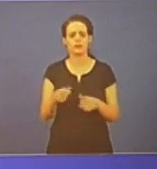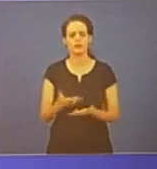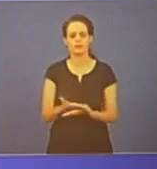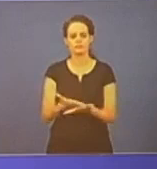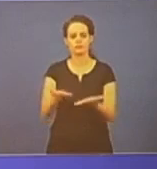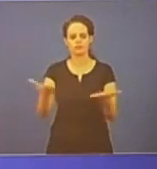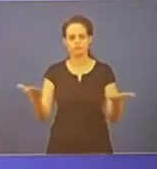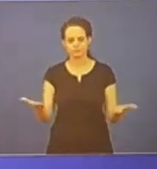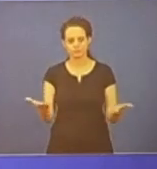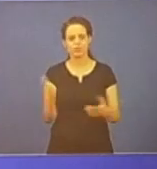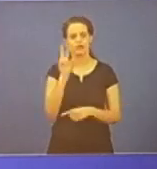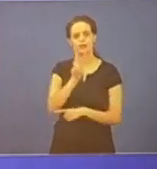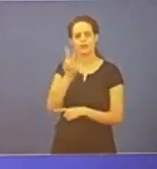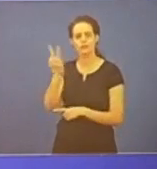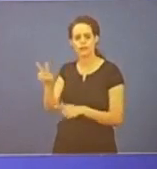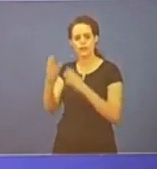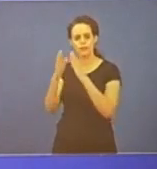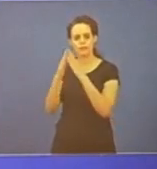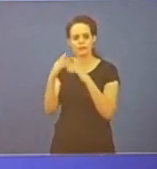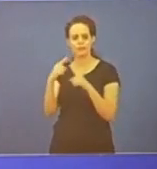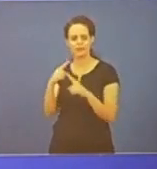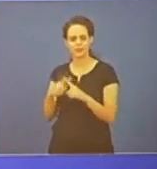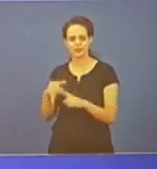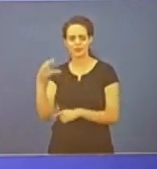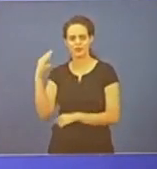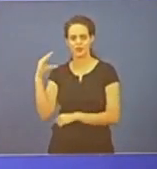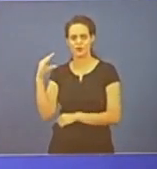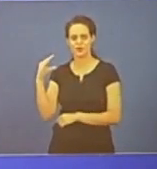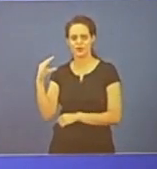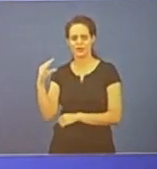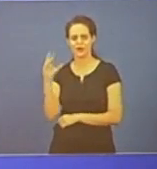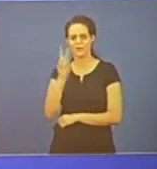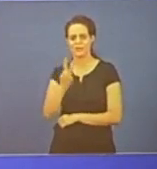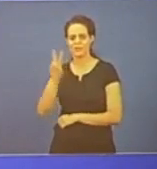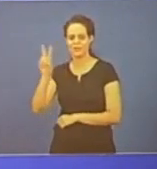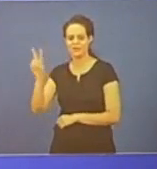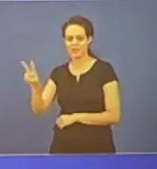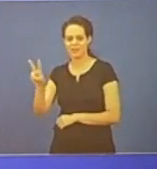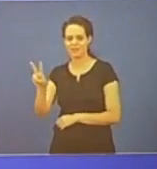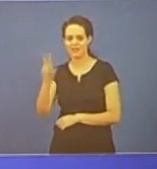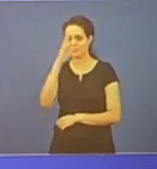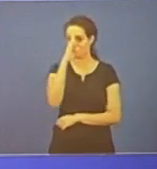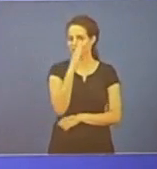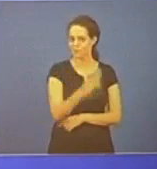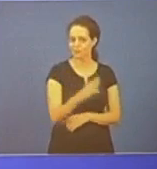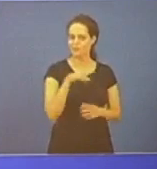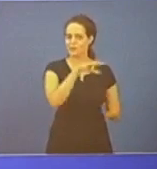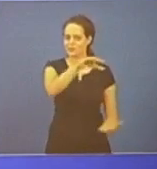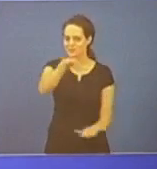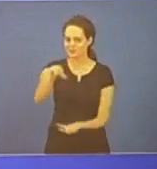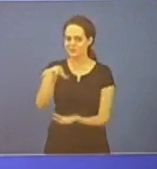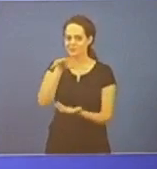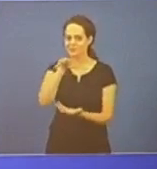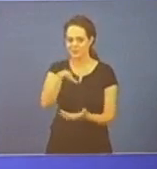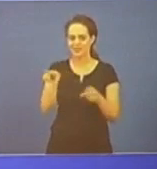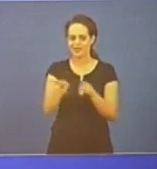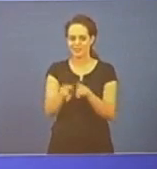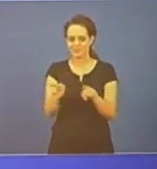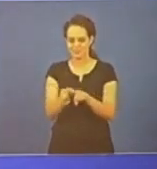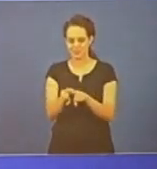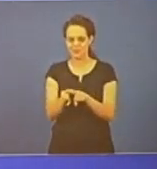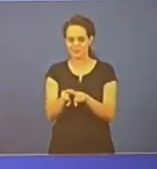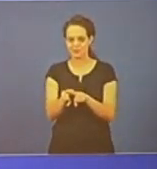greet also people from Coqueiral, Vila Velha. They are participating in our Sunday school this